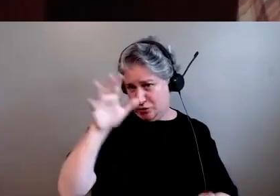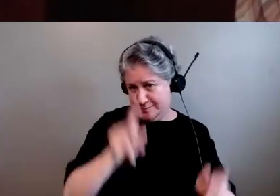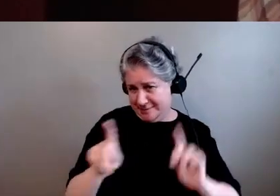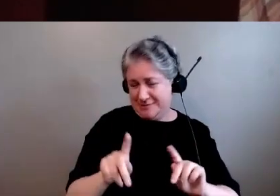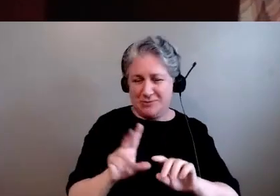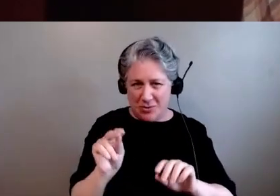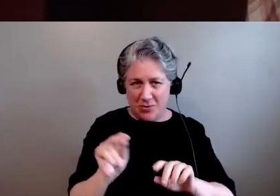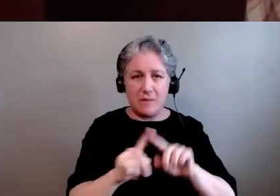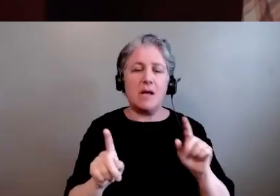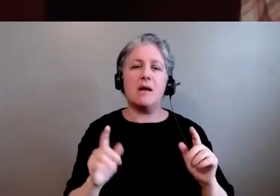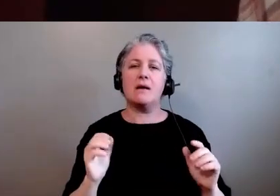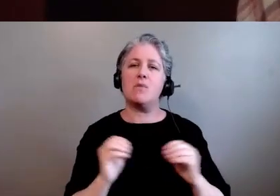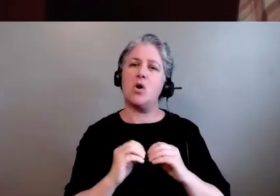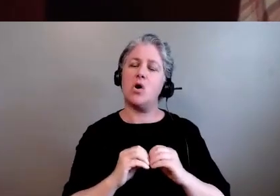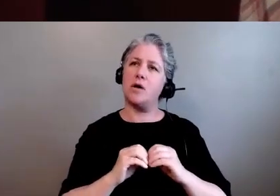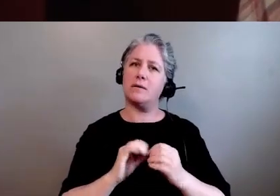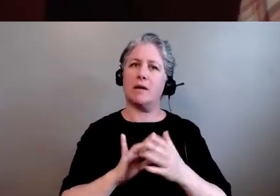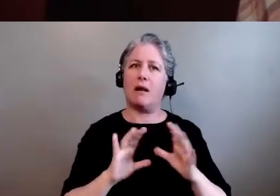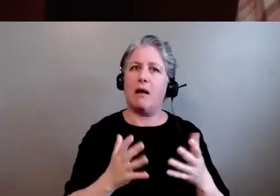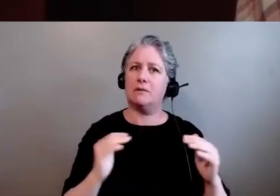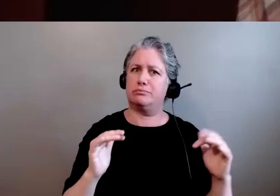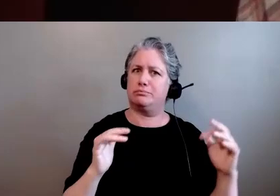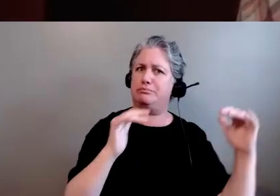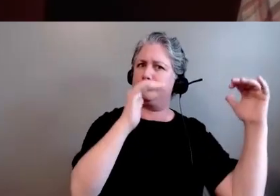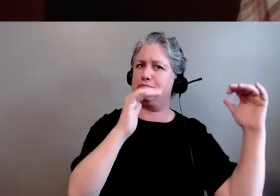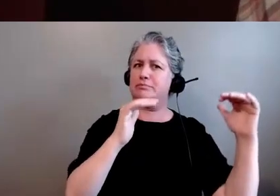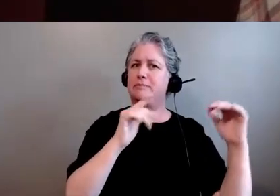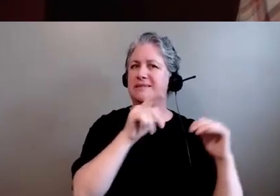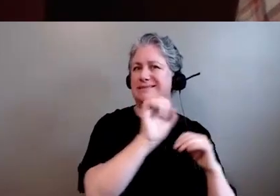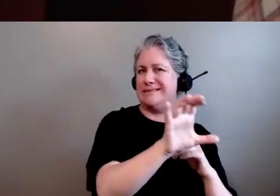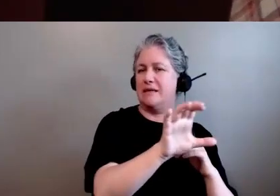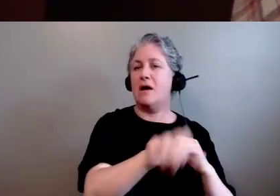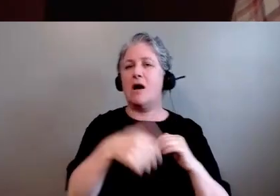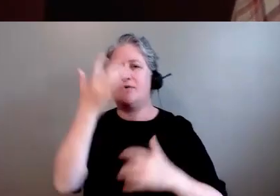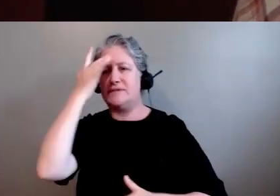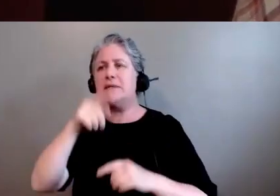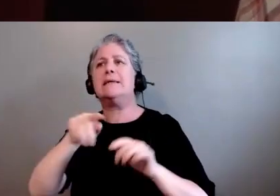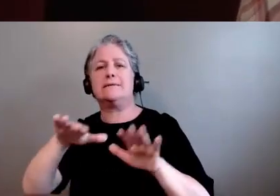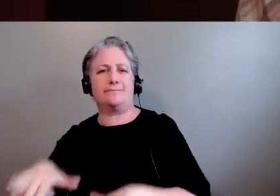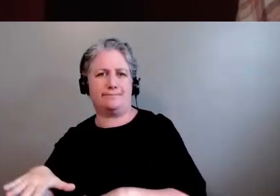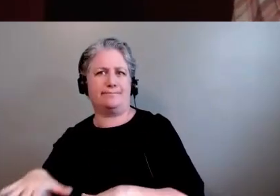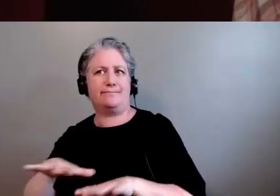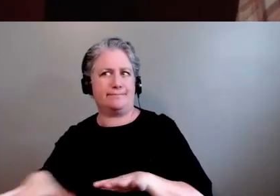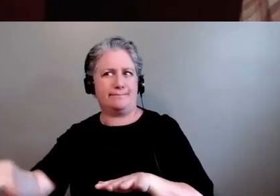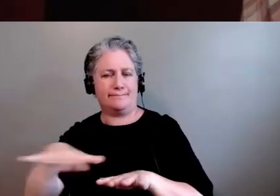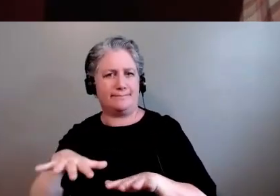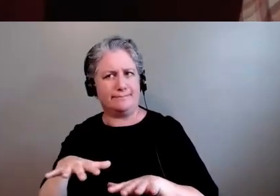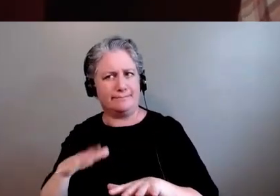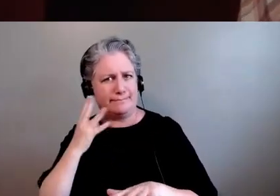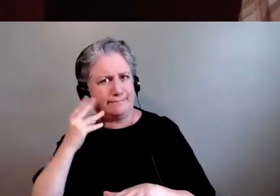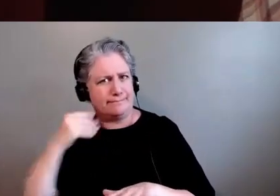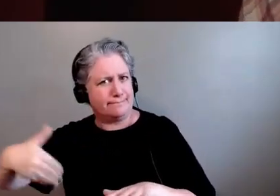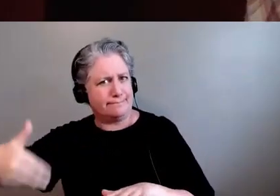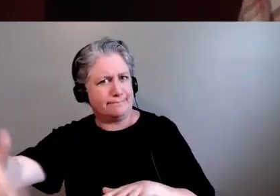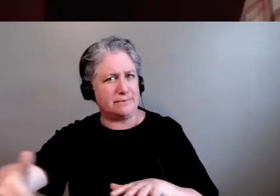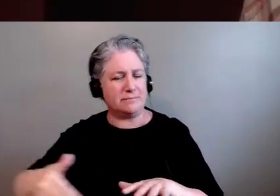but, there tends to be an affluence gradient for PSC where there isn't an affluence gradient for some other diseases. And that might suggest that